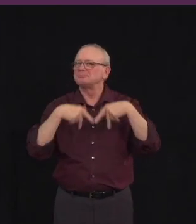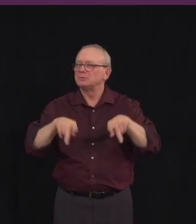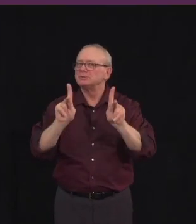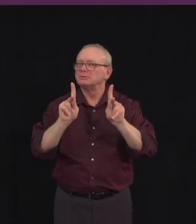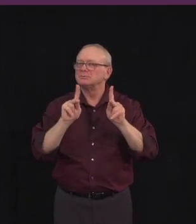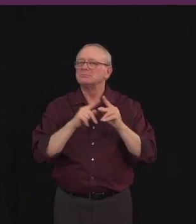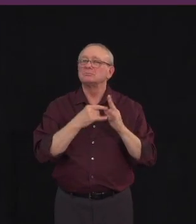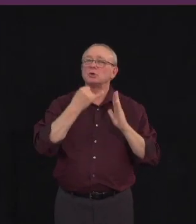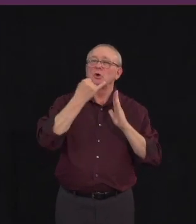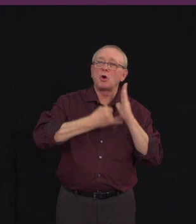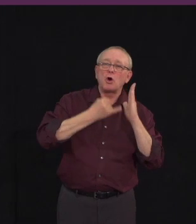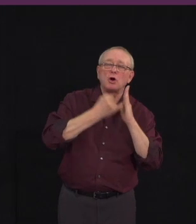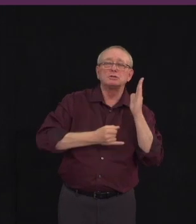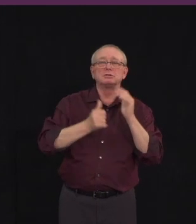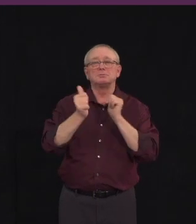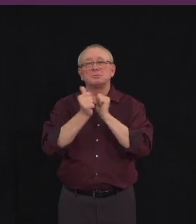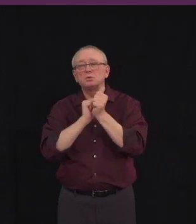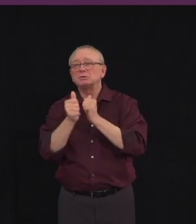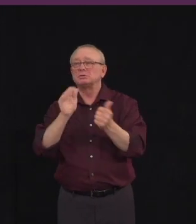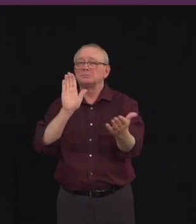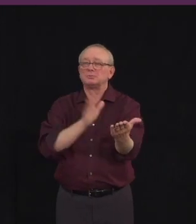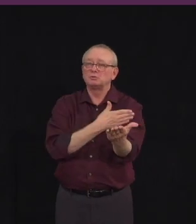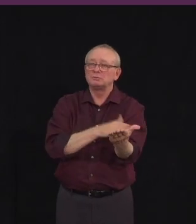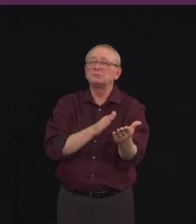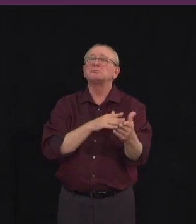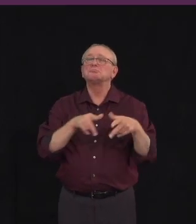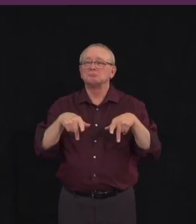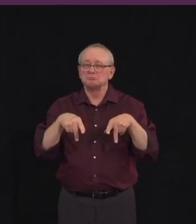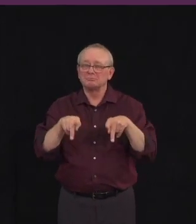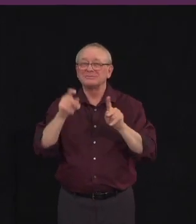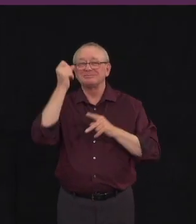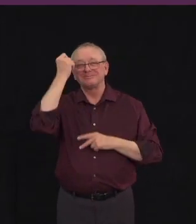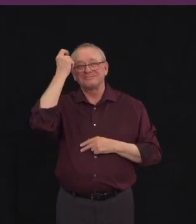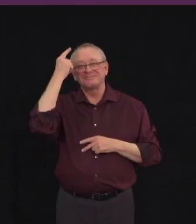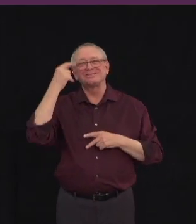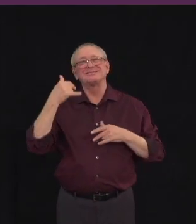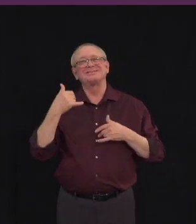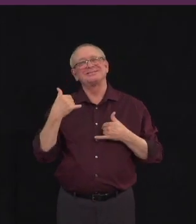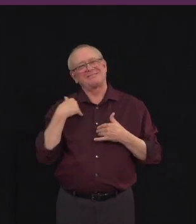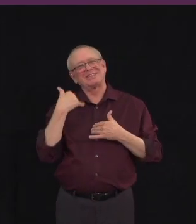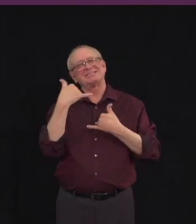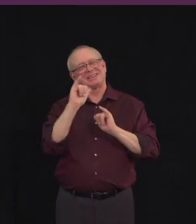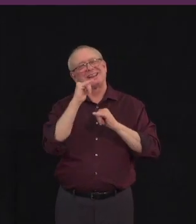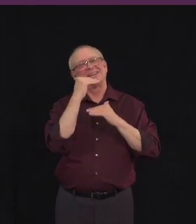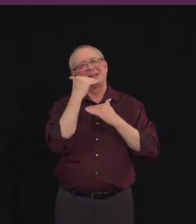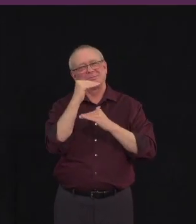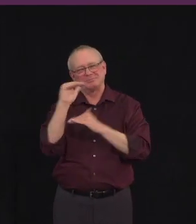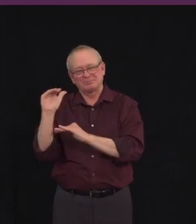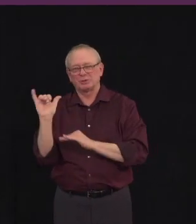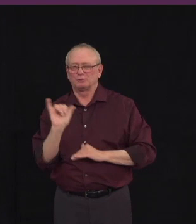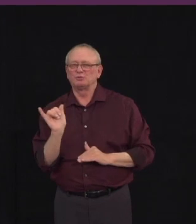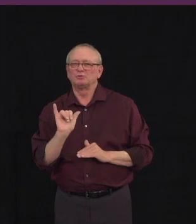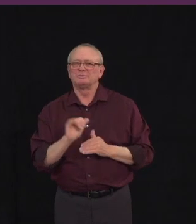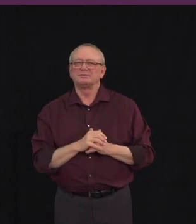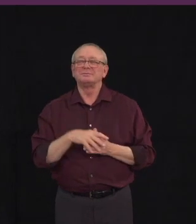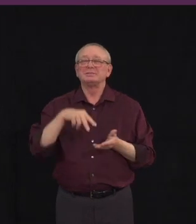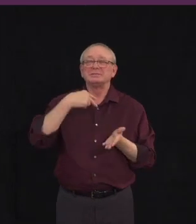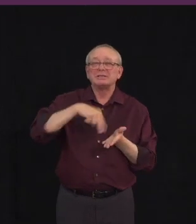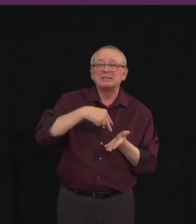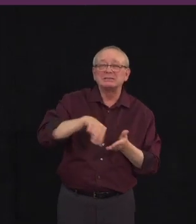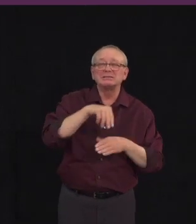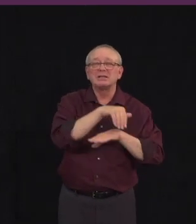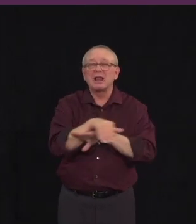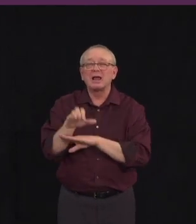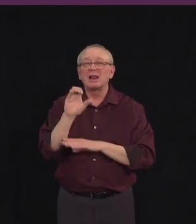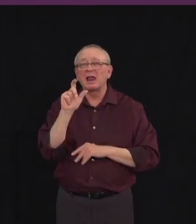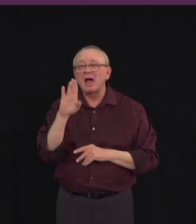but with restrictions. Nightclubs, gyms, pools, rec centers, and arenas will reopen at that stage with some restrictions.